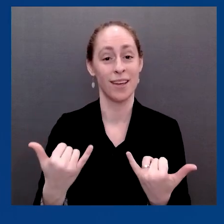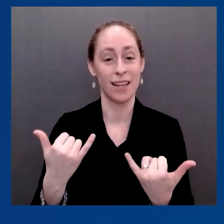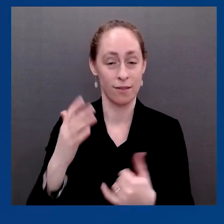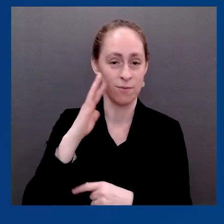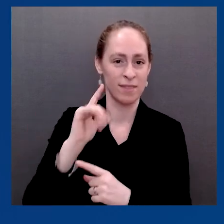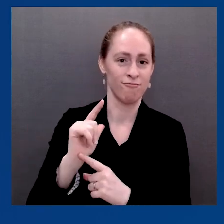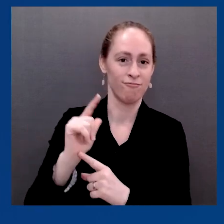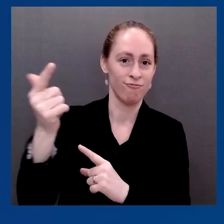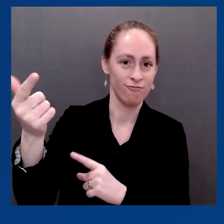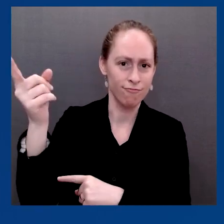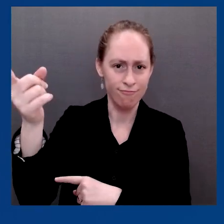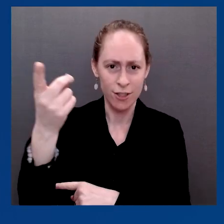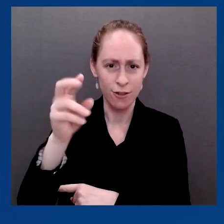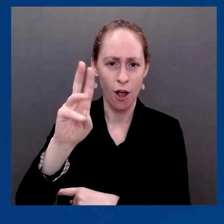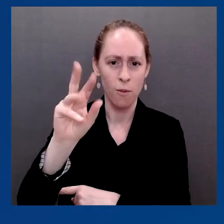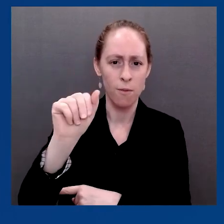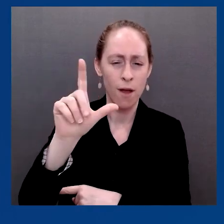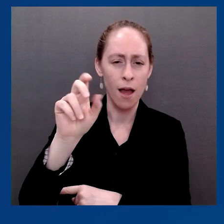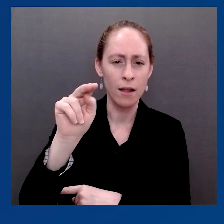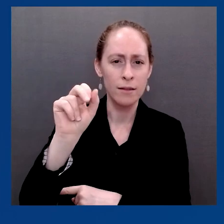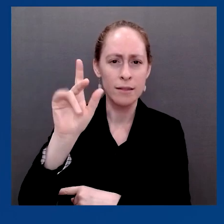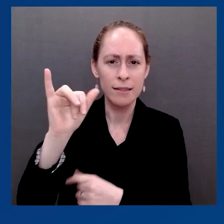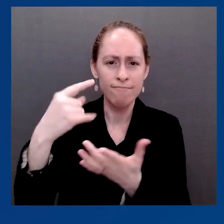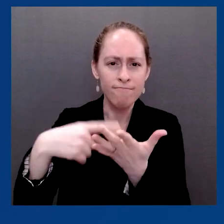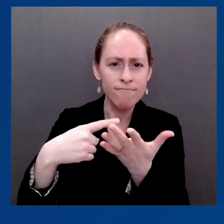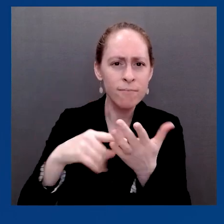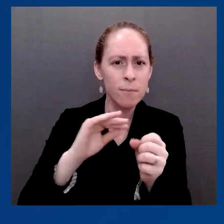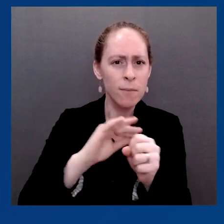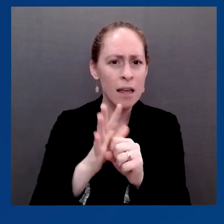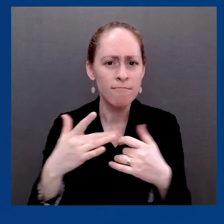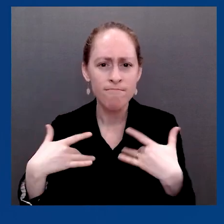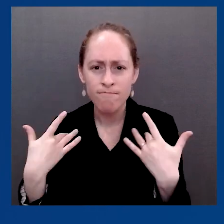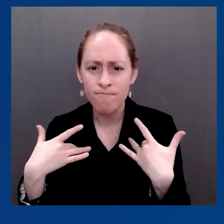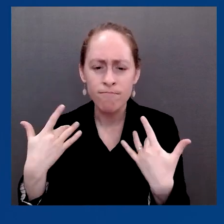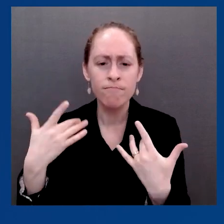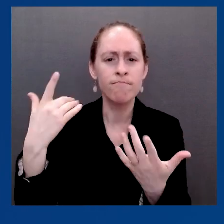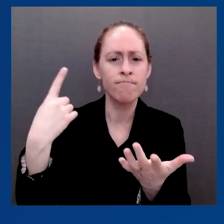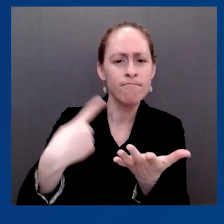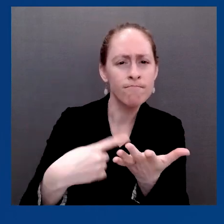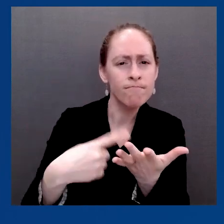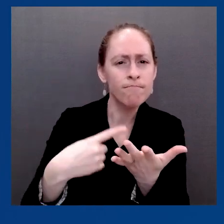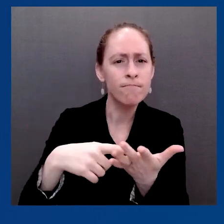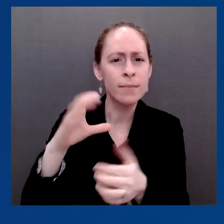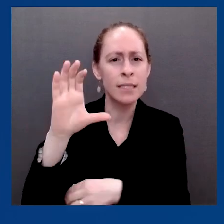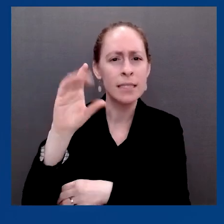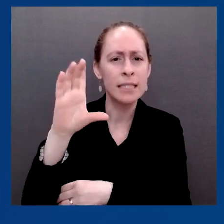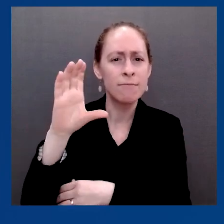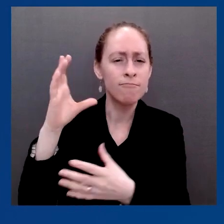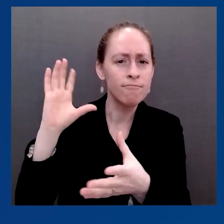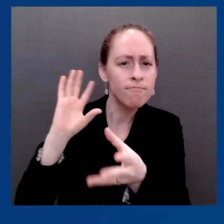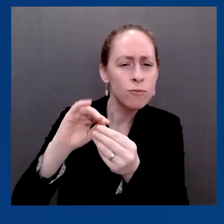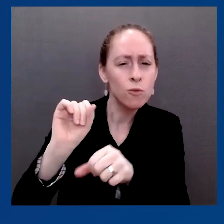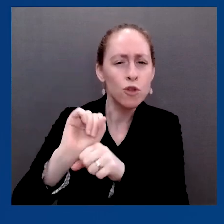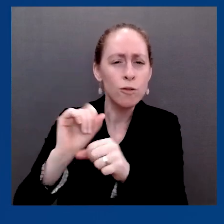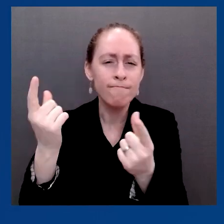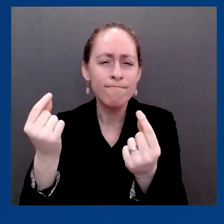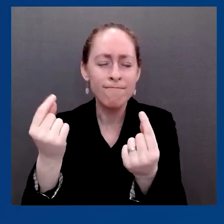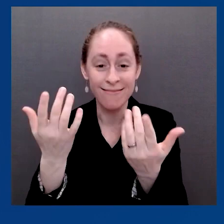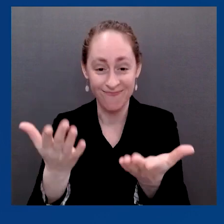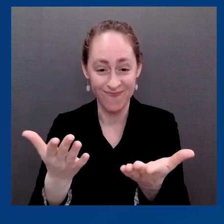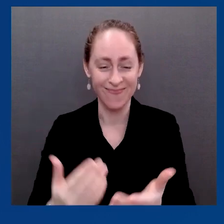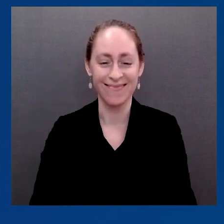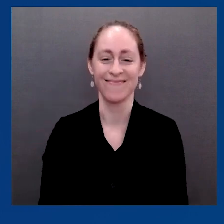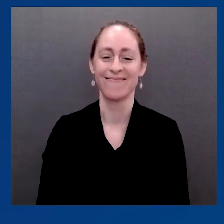CDC's COVID-19 surveillance efforts. Dr. Walensky. Good morning. Thanks, Jeff. I'd like to start by walking you through